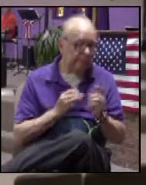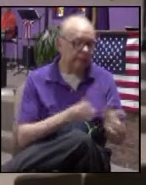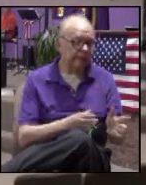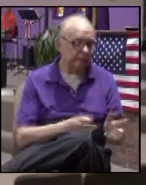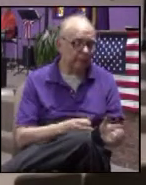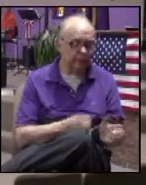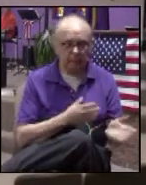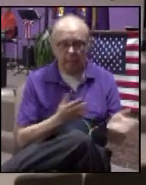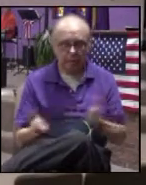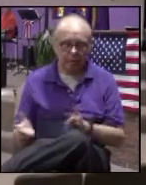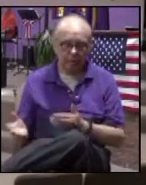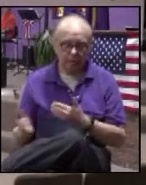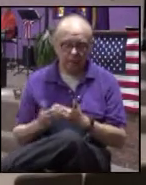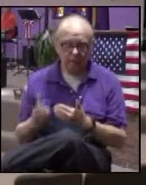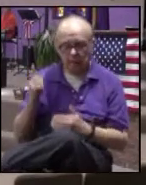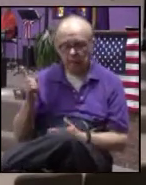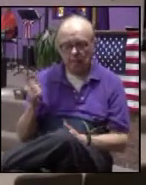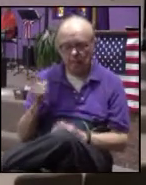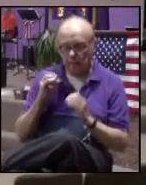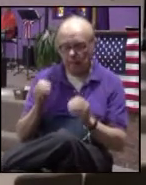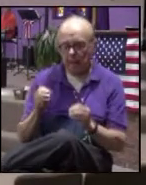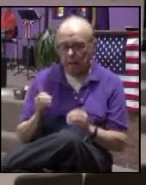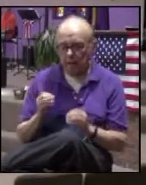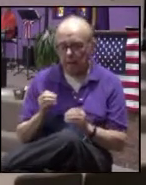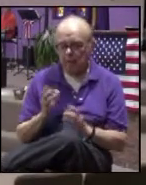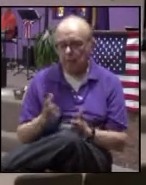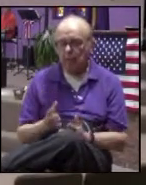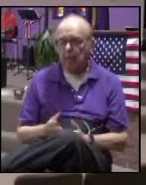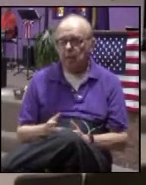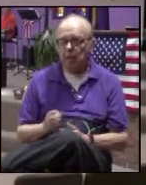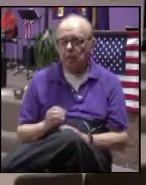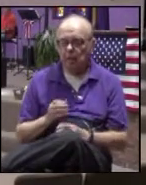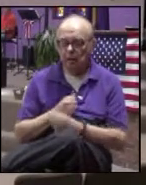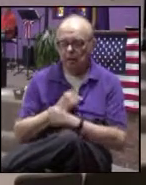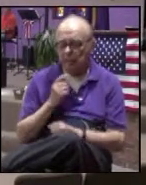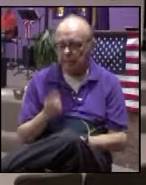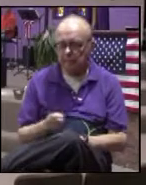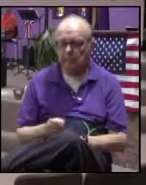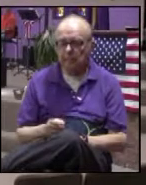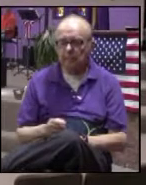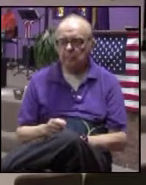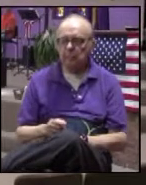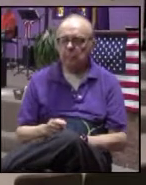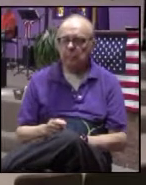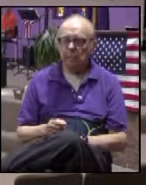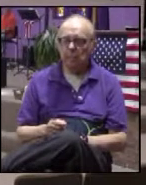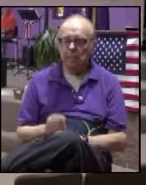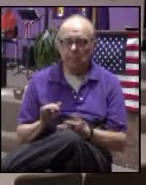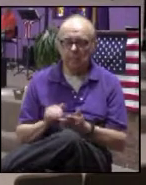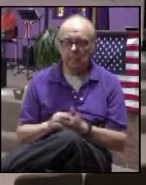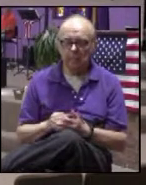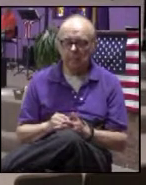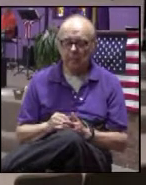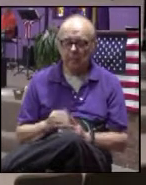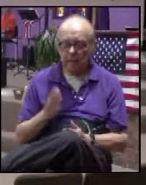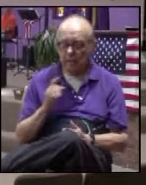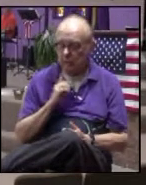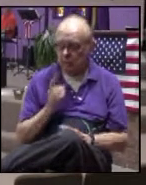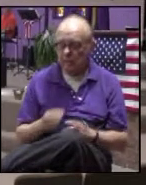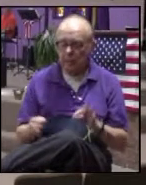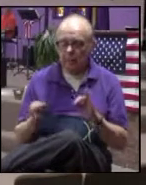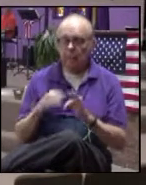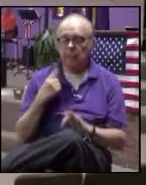To bring you alongside of me, to teach you, to train you, to love you. That is why it is important